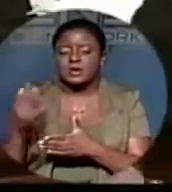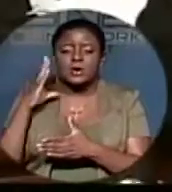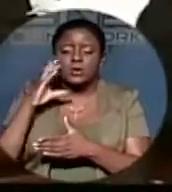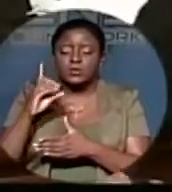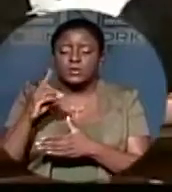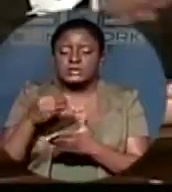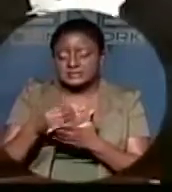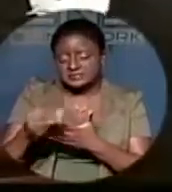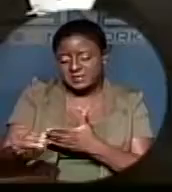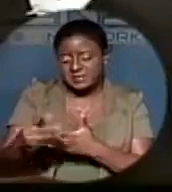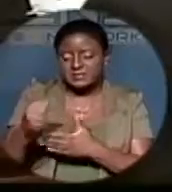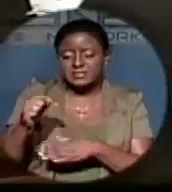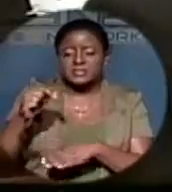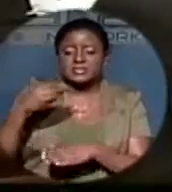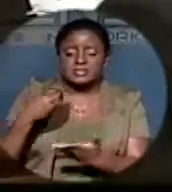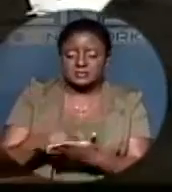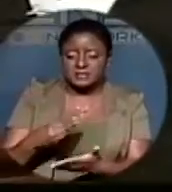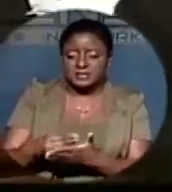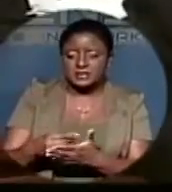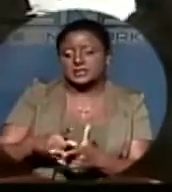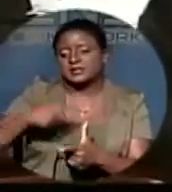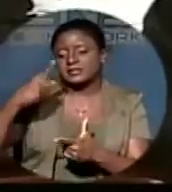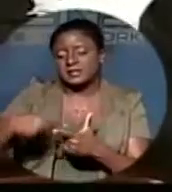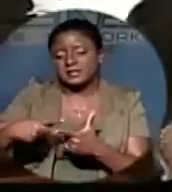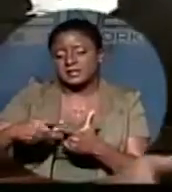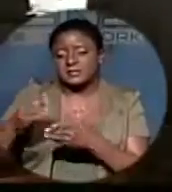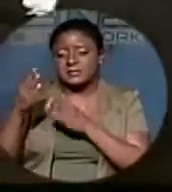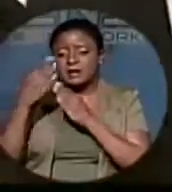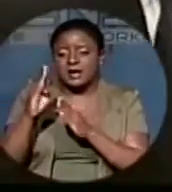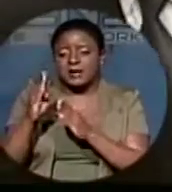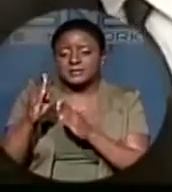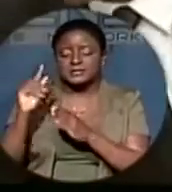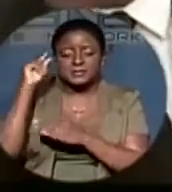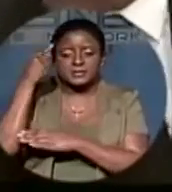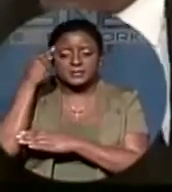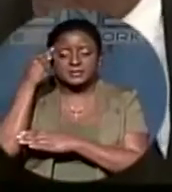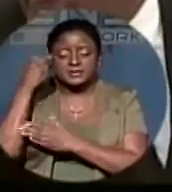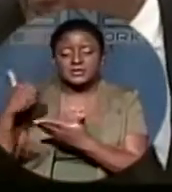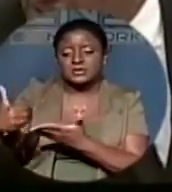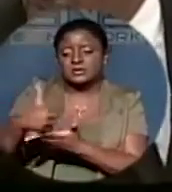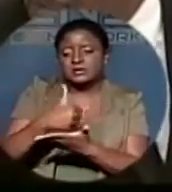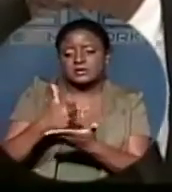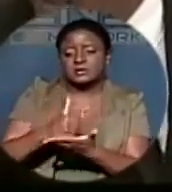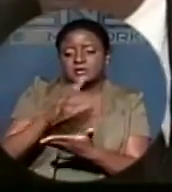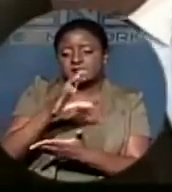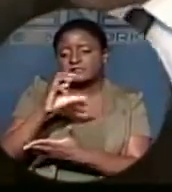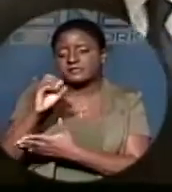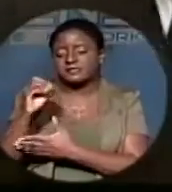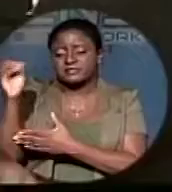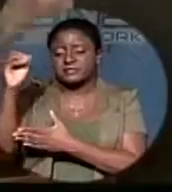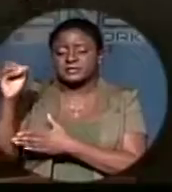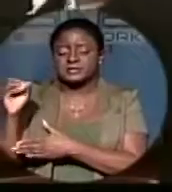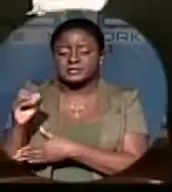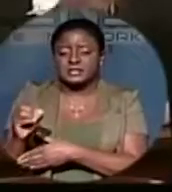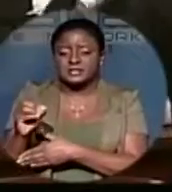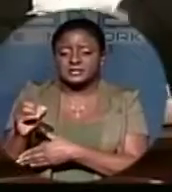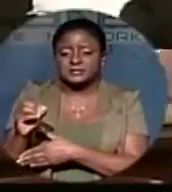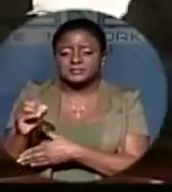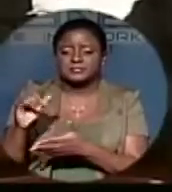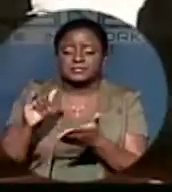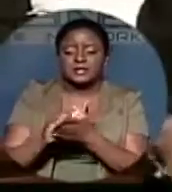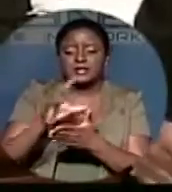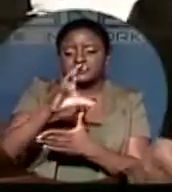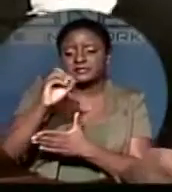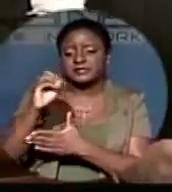the Bahamas government would earn 50% because they were joint venture partners. That's what it means. More than that. Okay? And